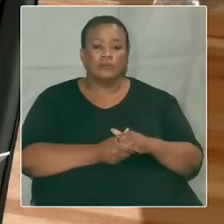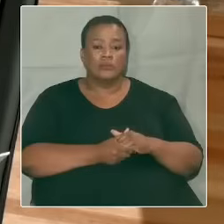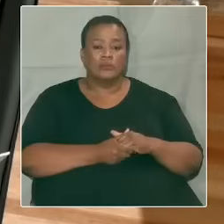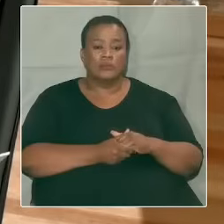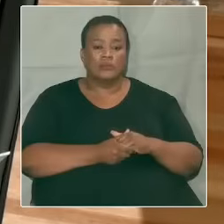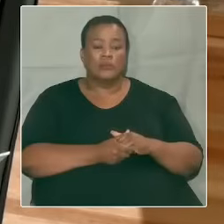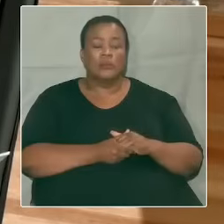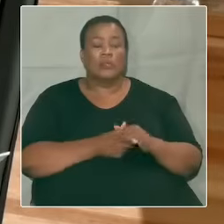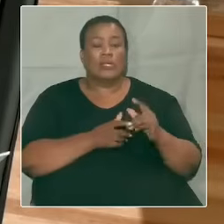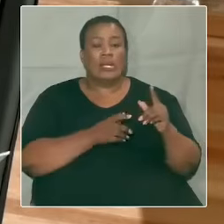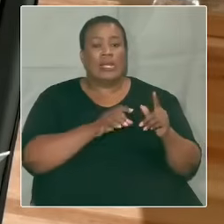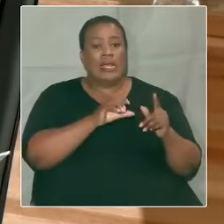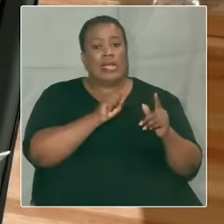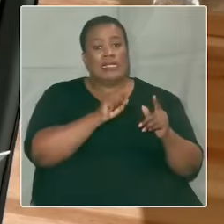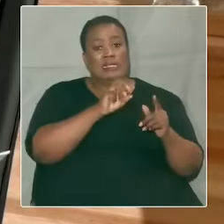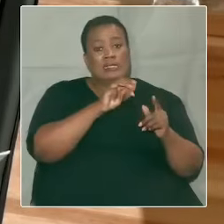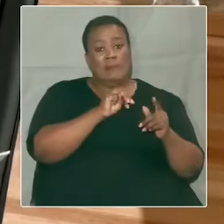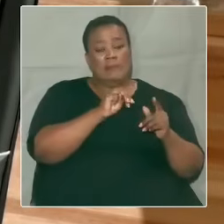SFM2,